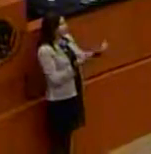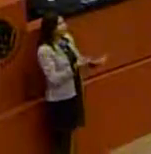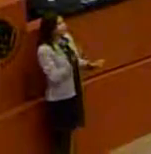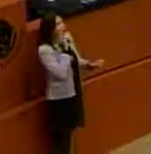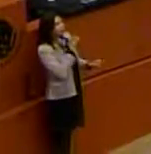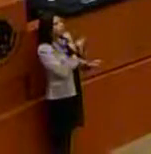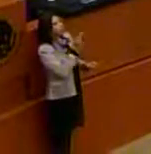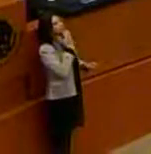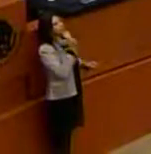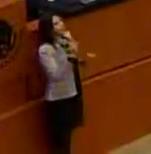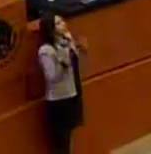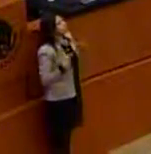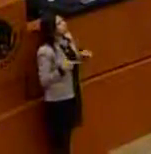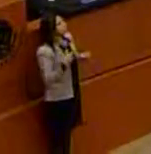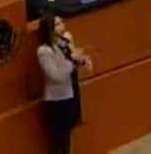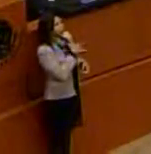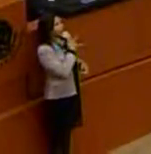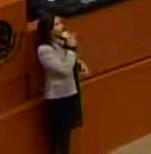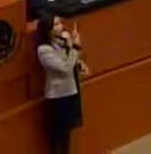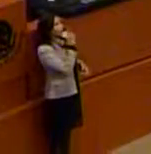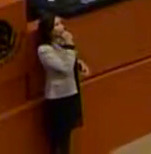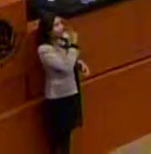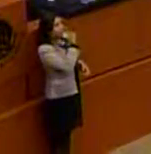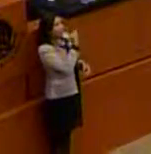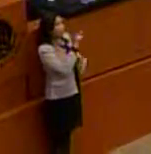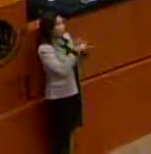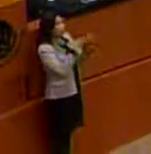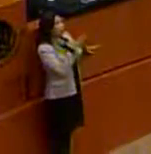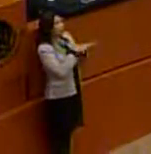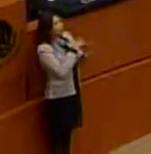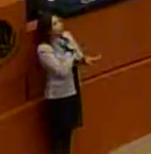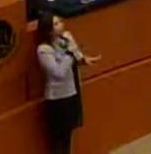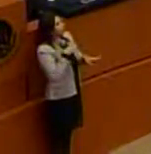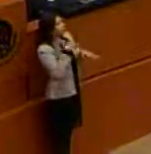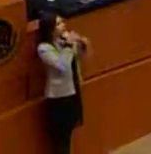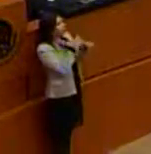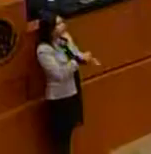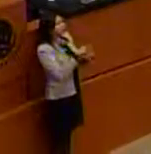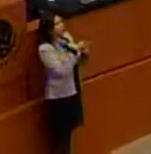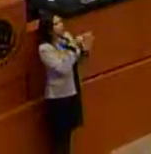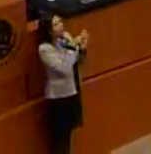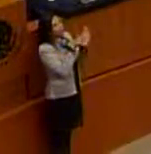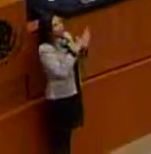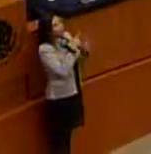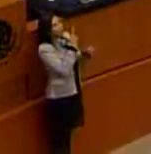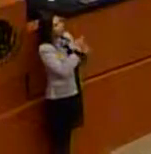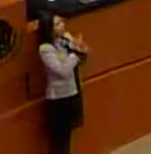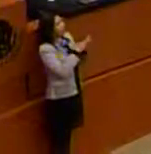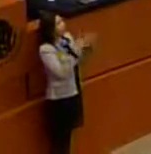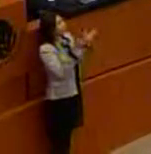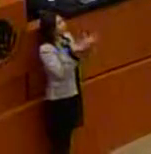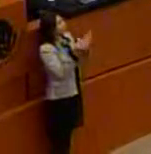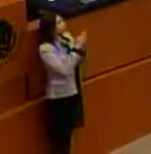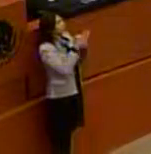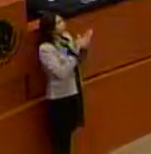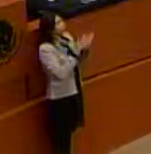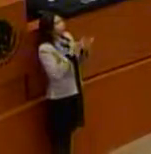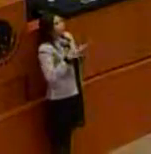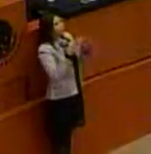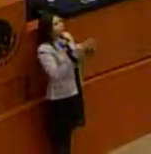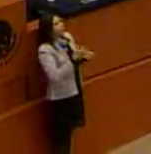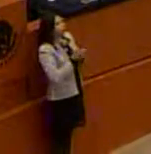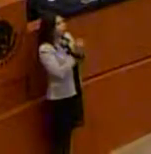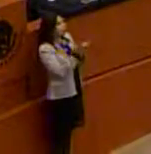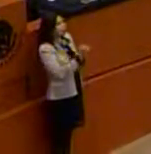ineffective because people choose not to conform to the conditions. So what was the original design behind the social security payment